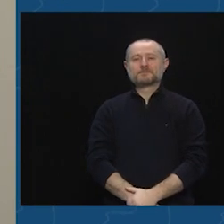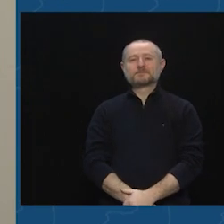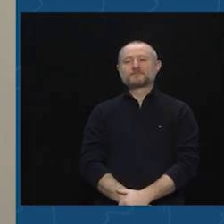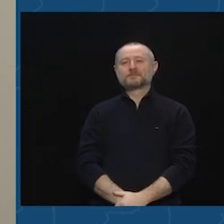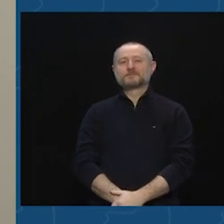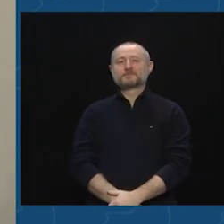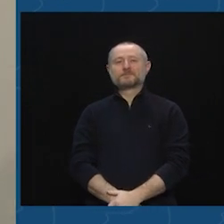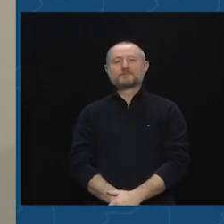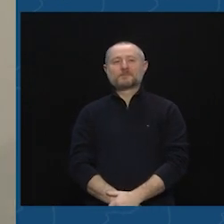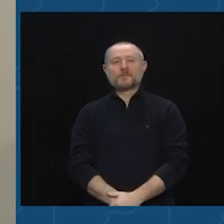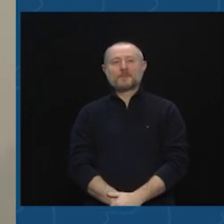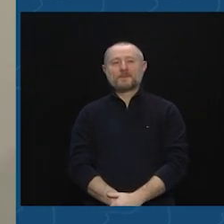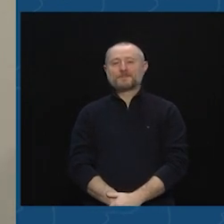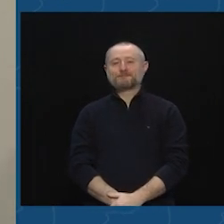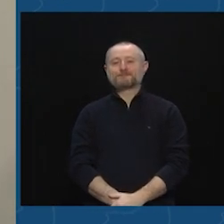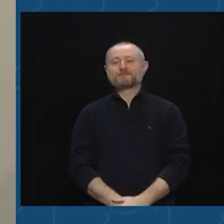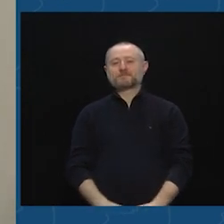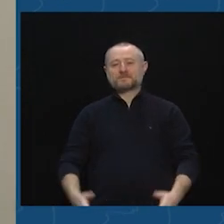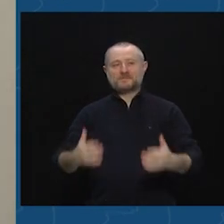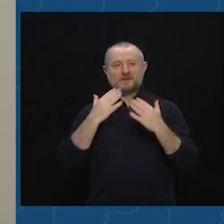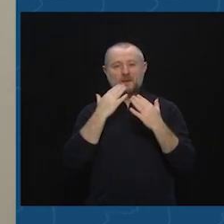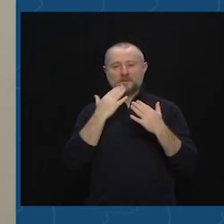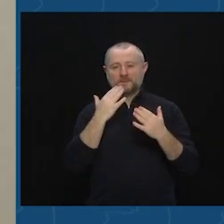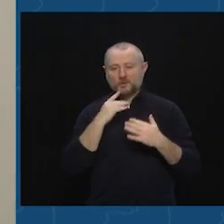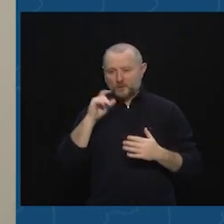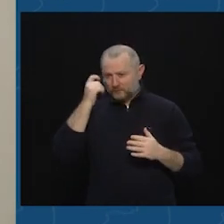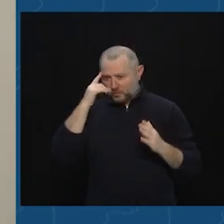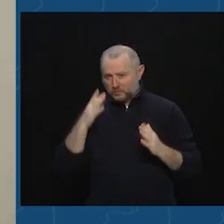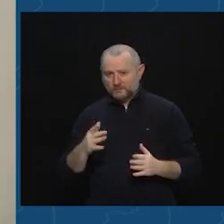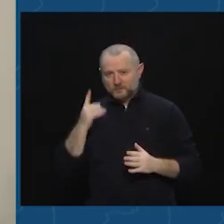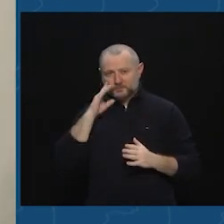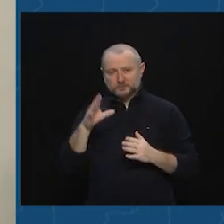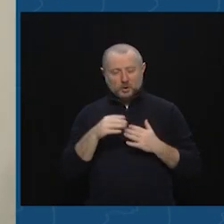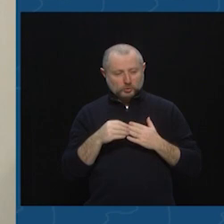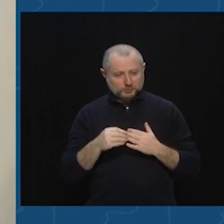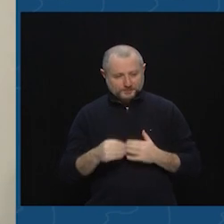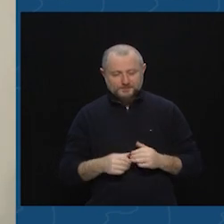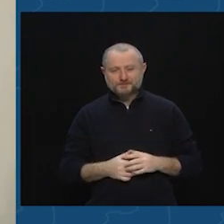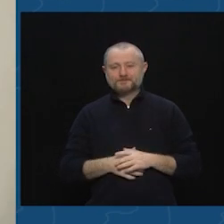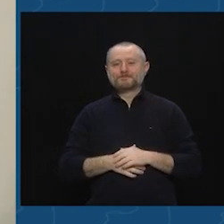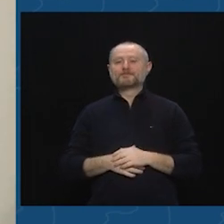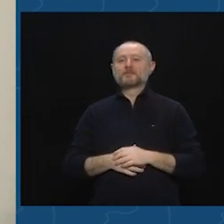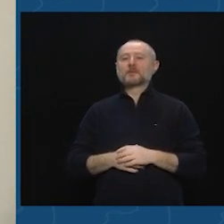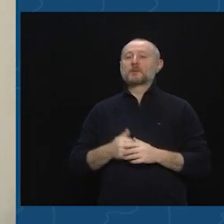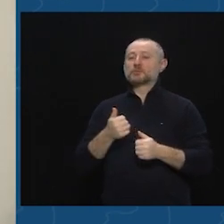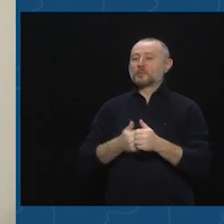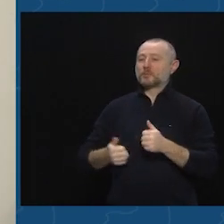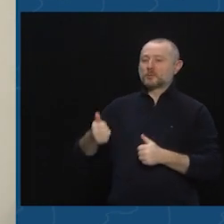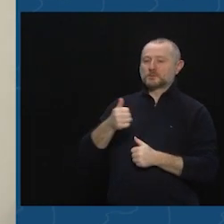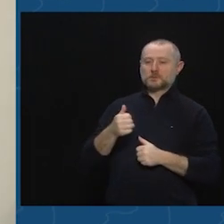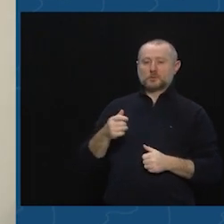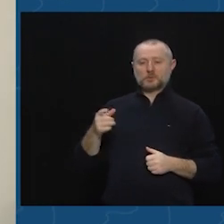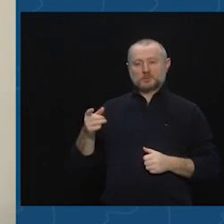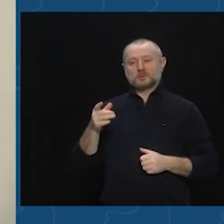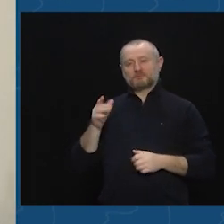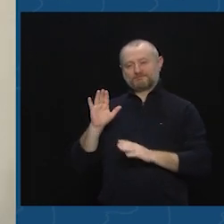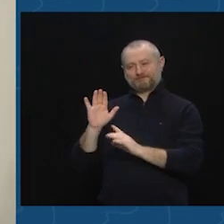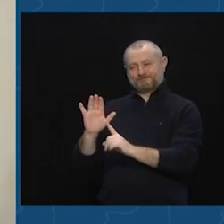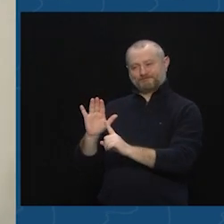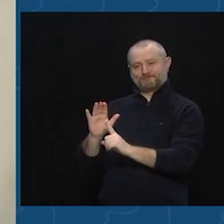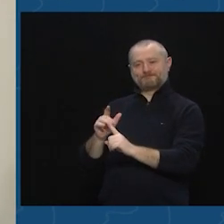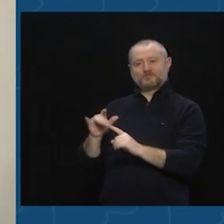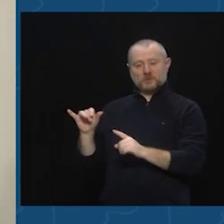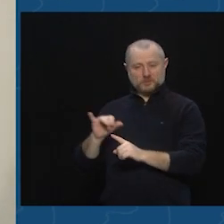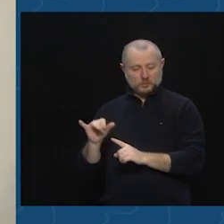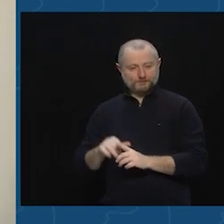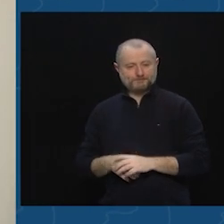Thank you, Madam Governor, for your leadership. Superintendent Bruin, thank you for yours as well. It is an honor to be here